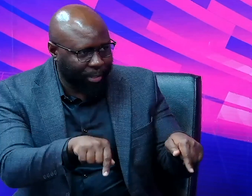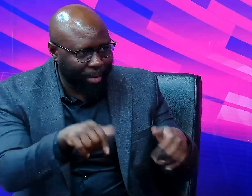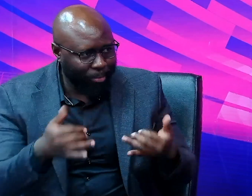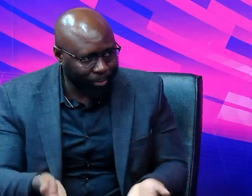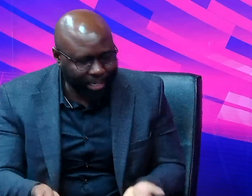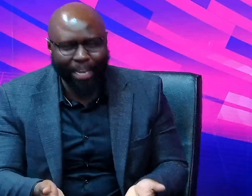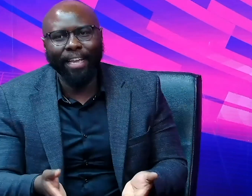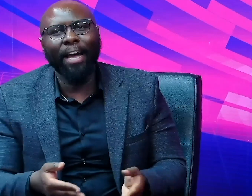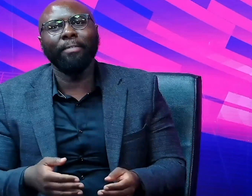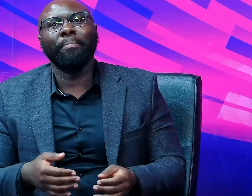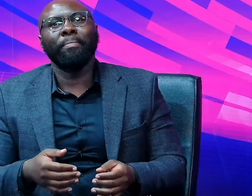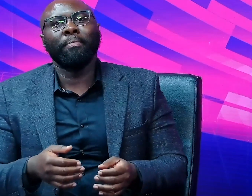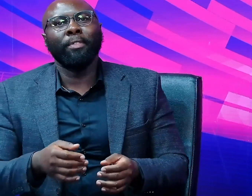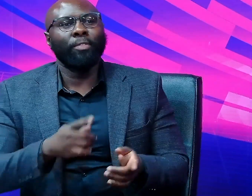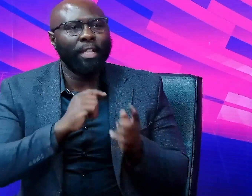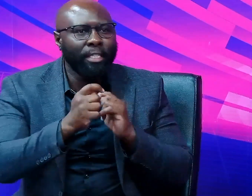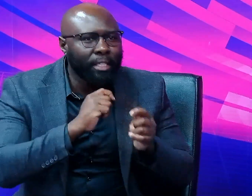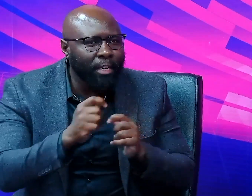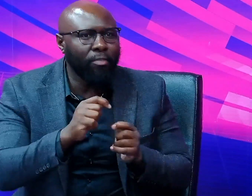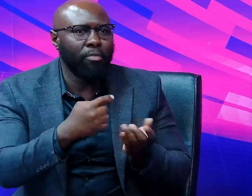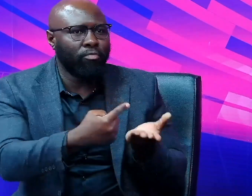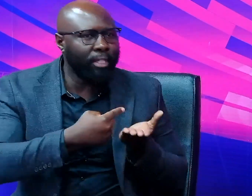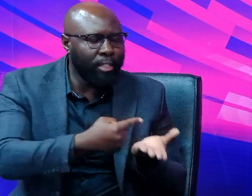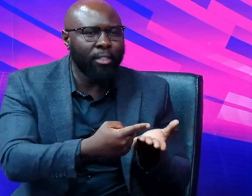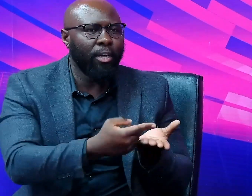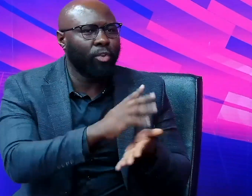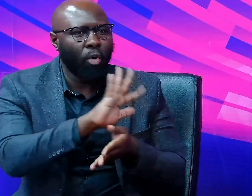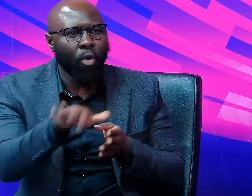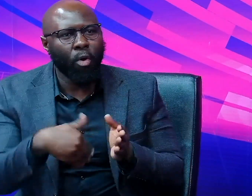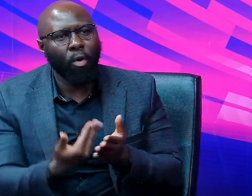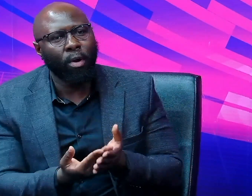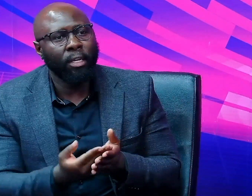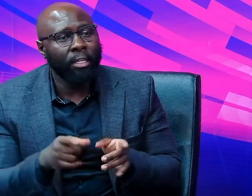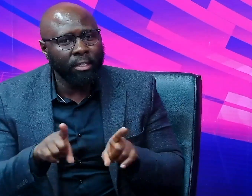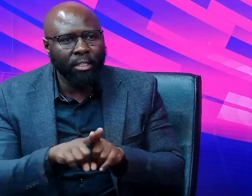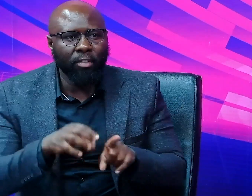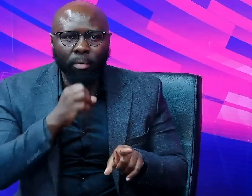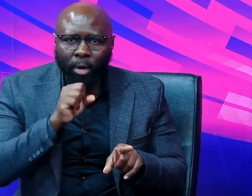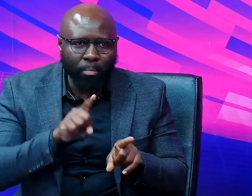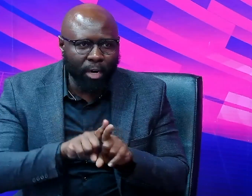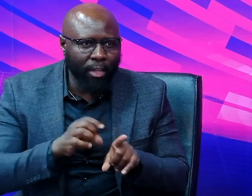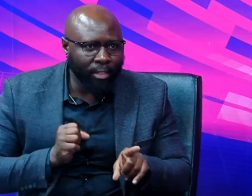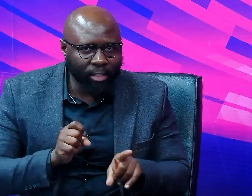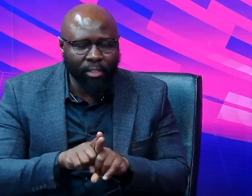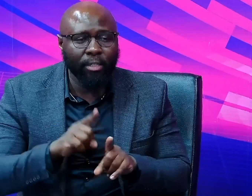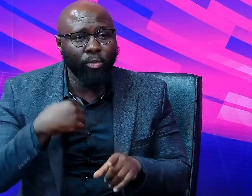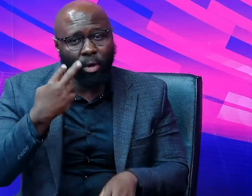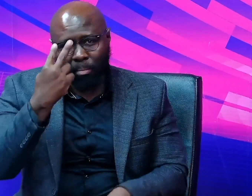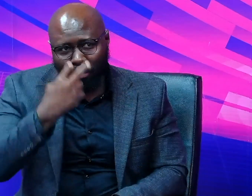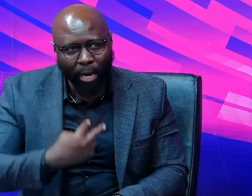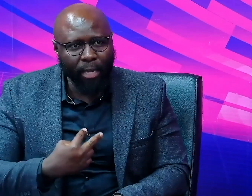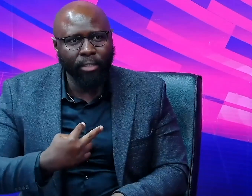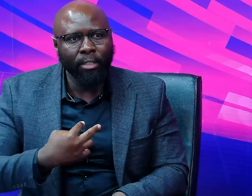And I'm very happy to be here today for the interview, for the discussion, and all that we will discuss.